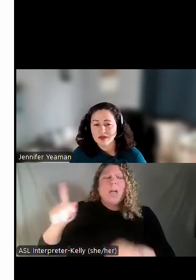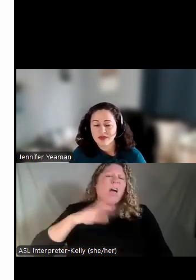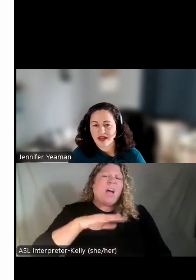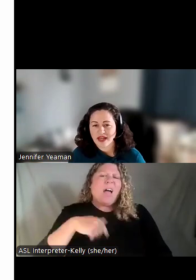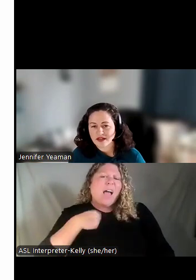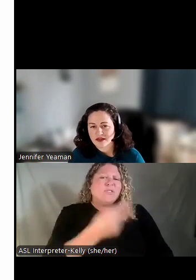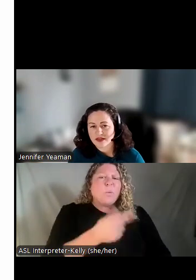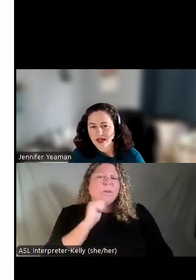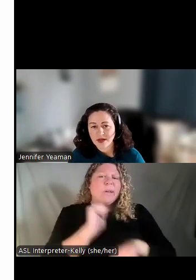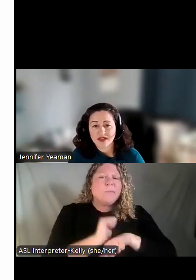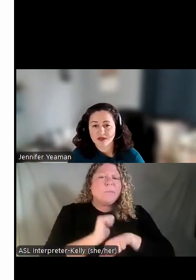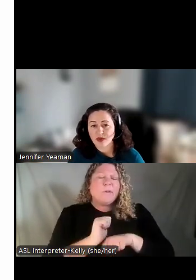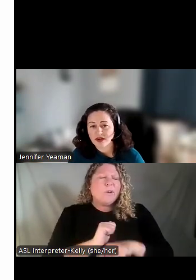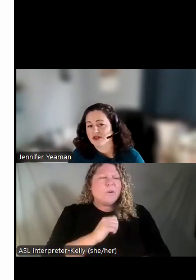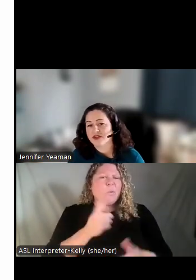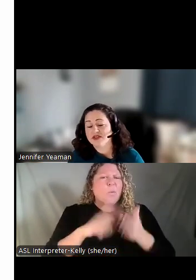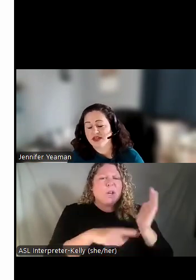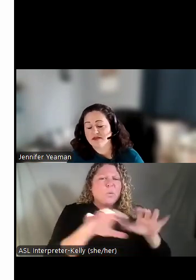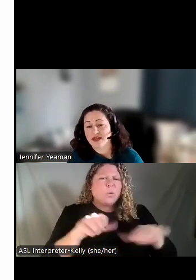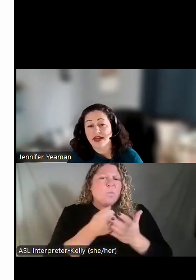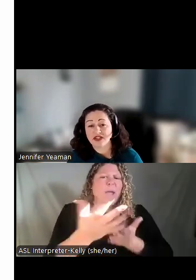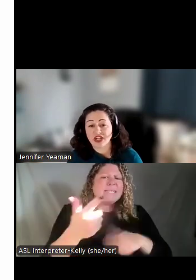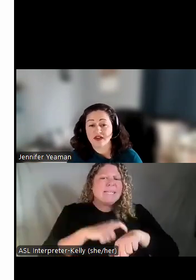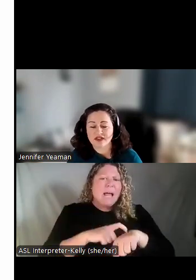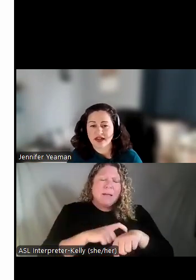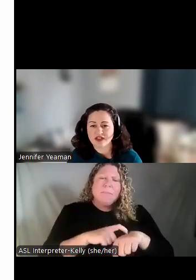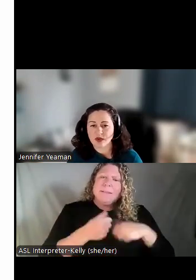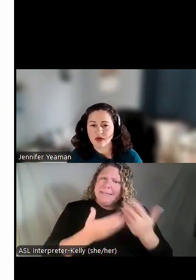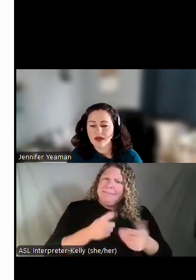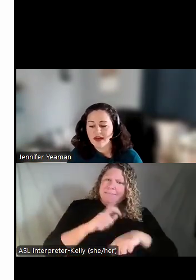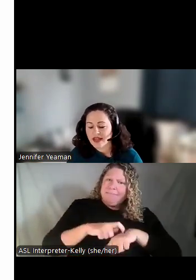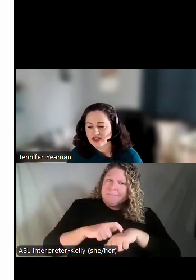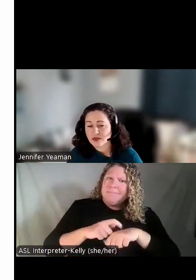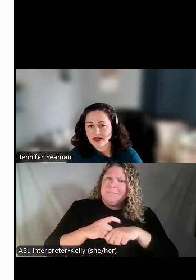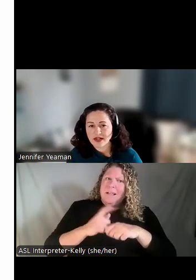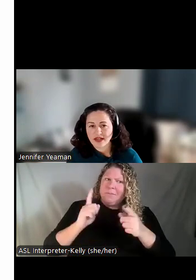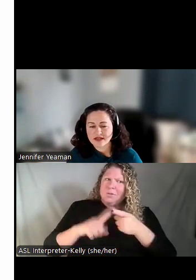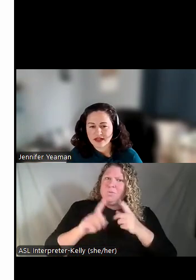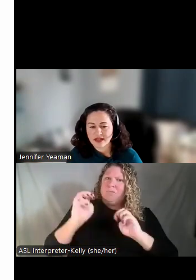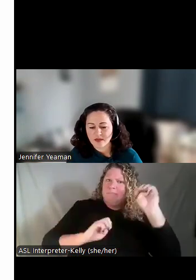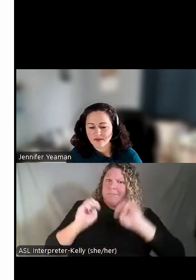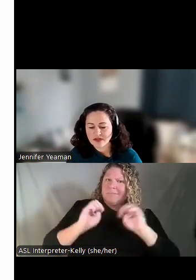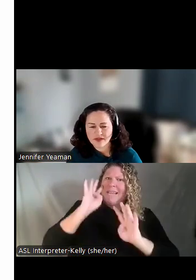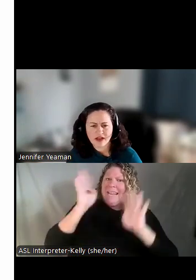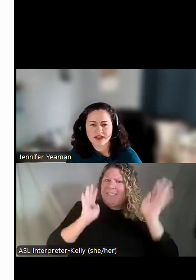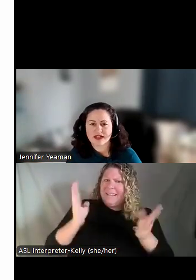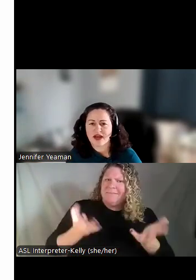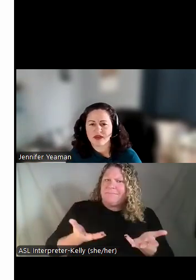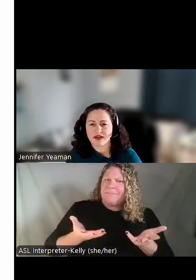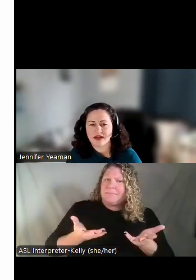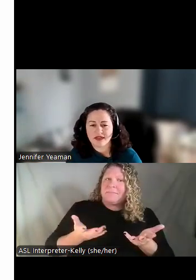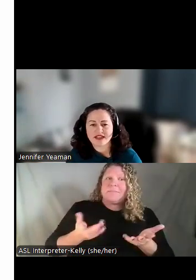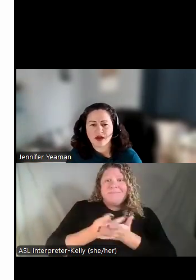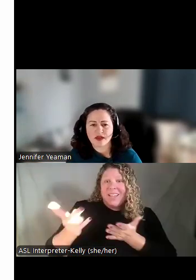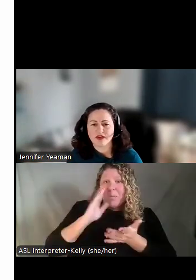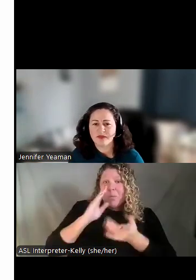But really provide the time, the support, and the freedom to innovate and challenge the status quo. and just recognize that a failure is going to